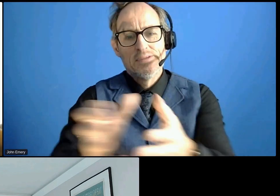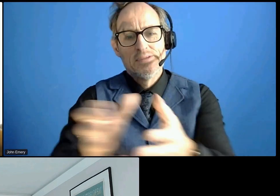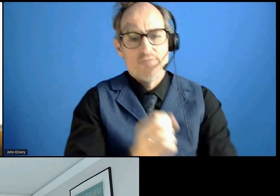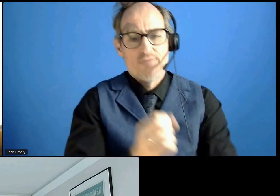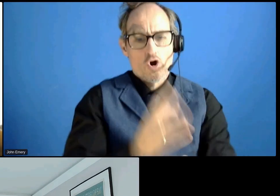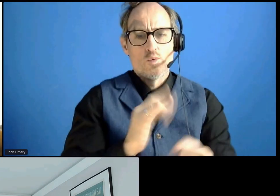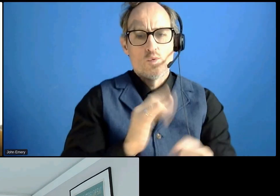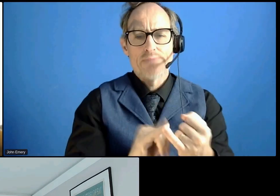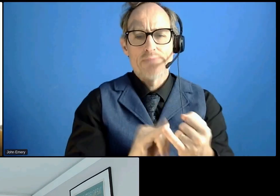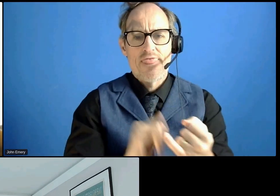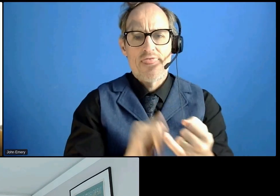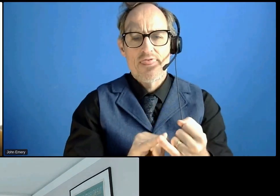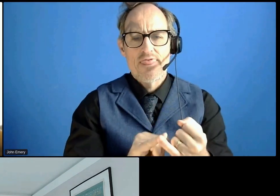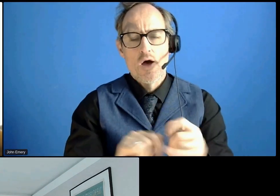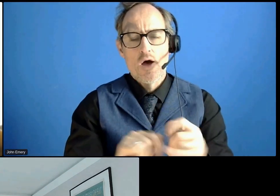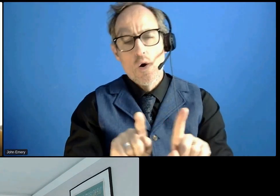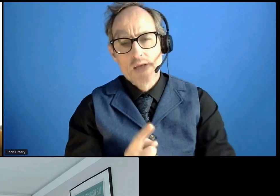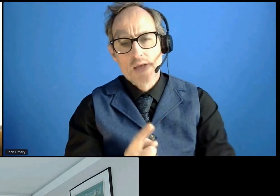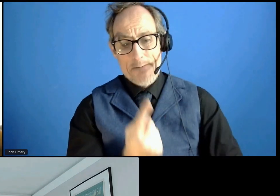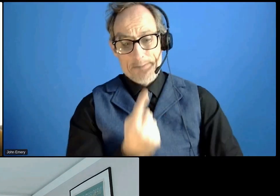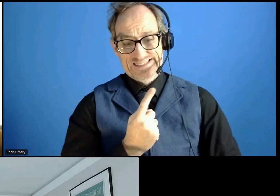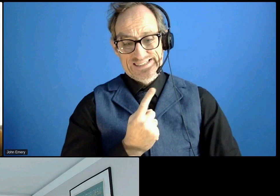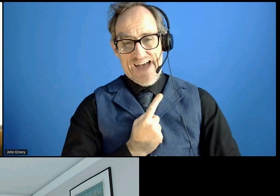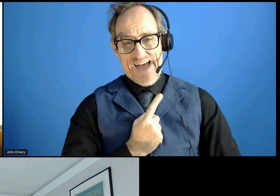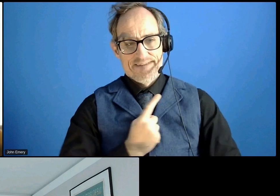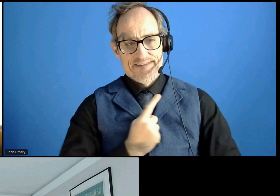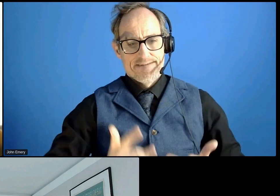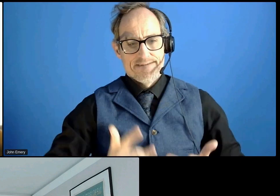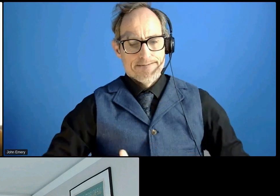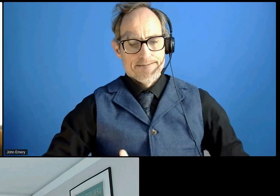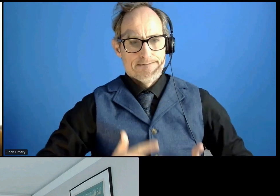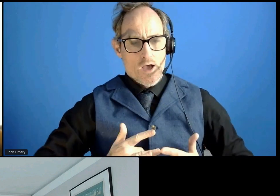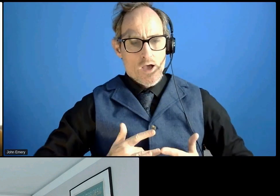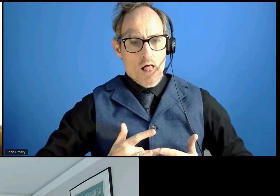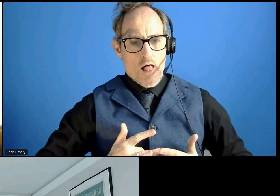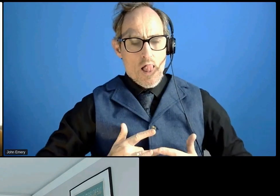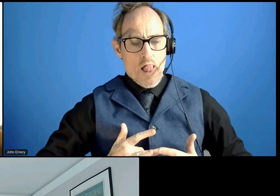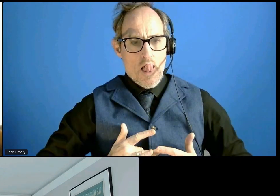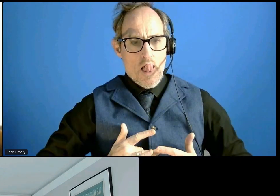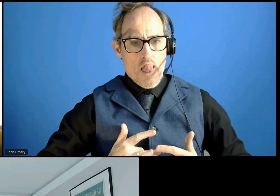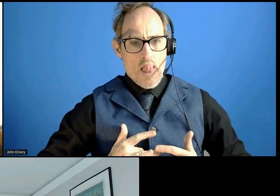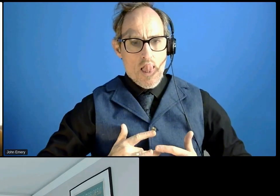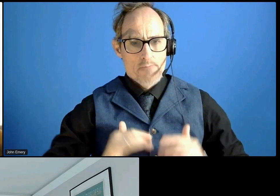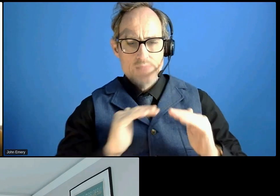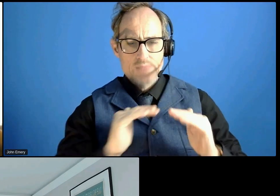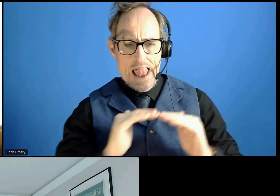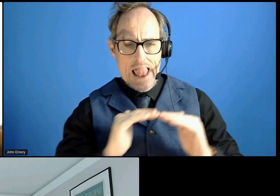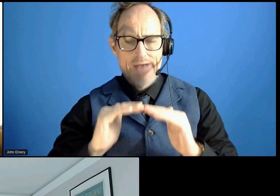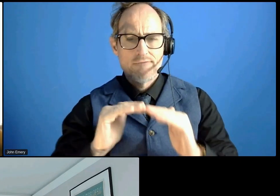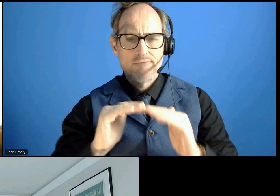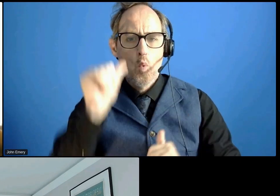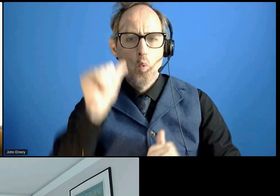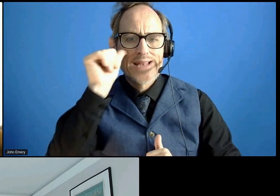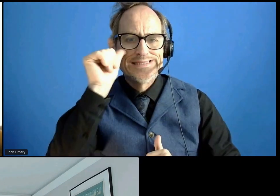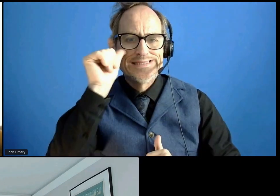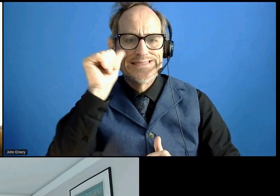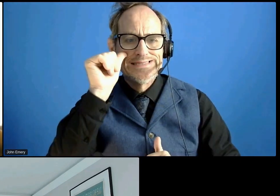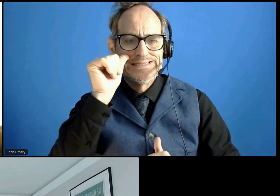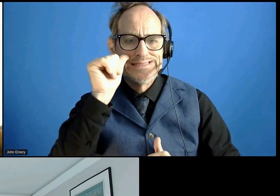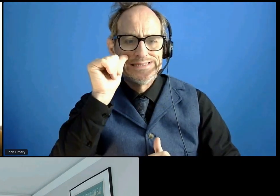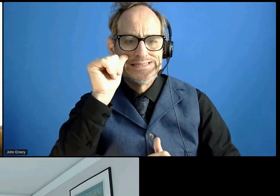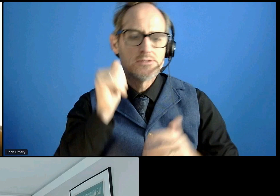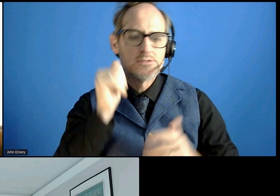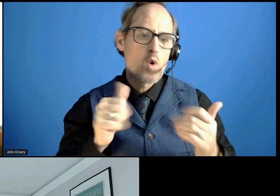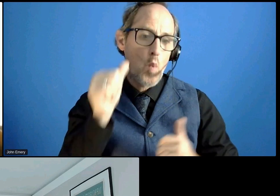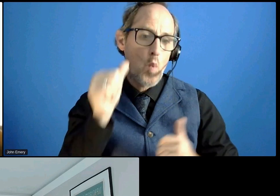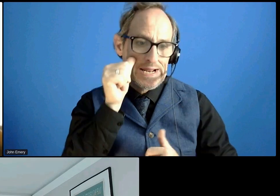of awareness and perception of what the barriers might be was the surprise.